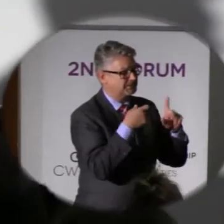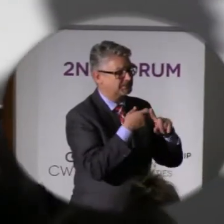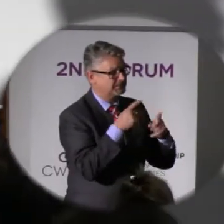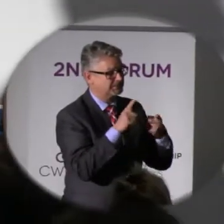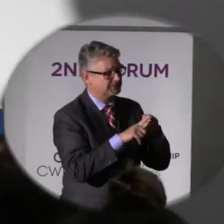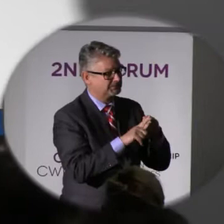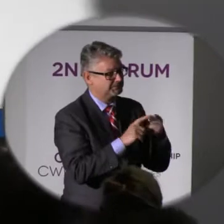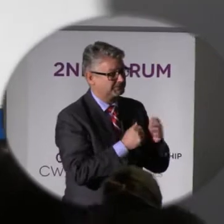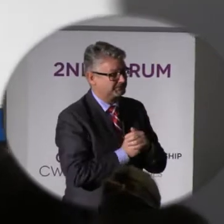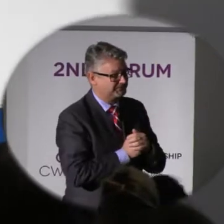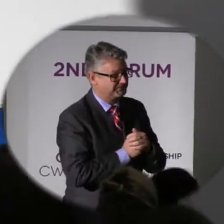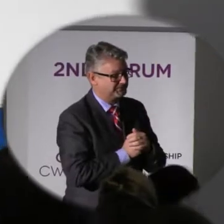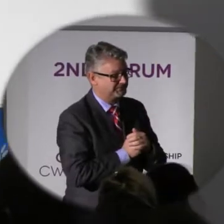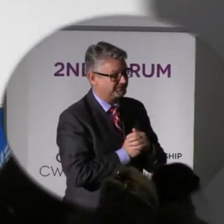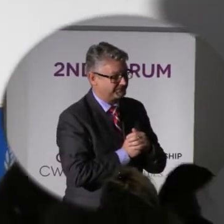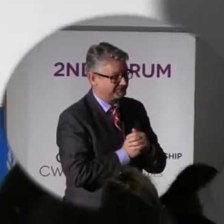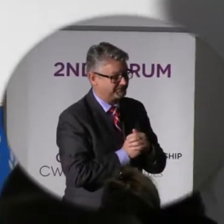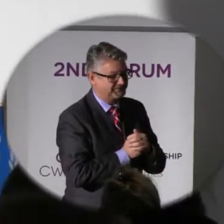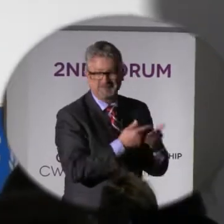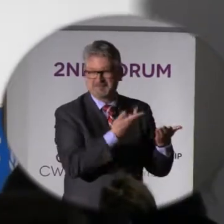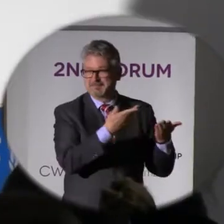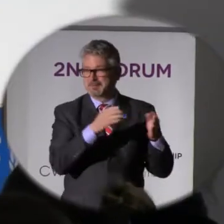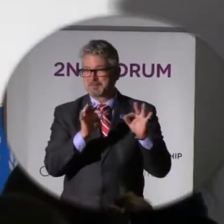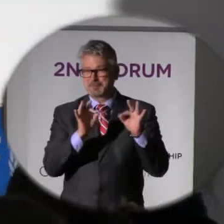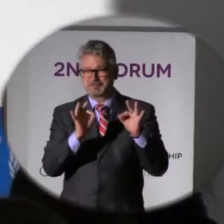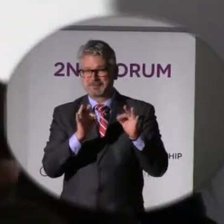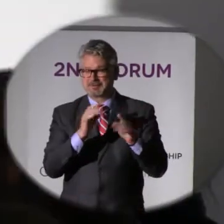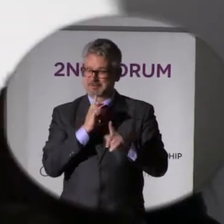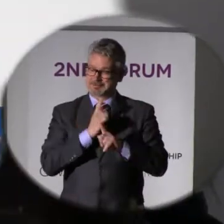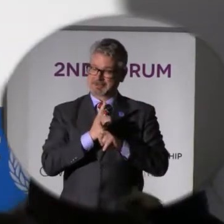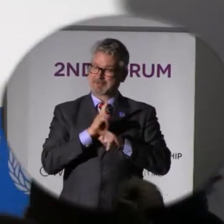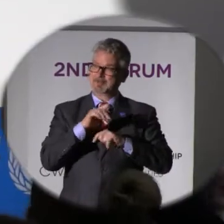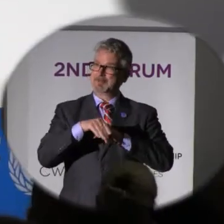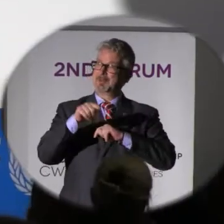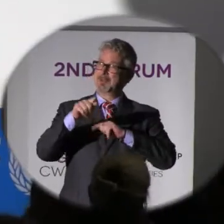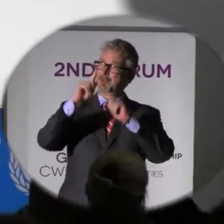I want to thank you, Mr. Lake.